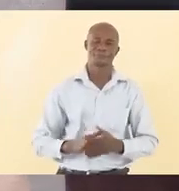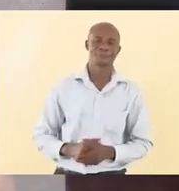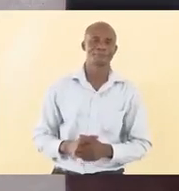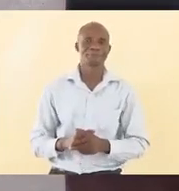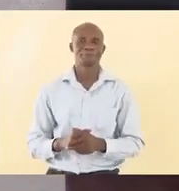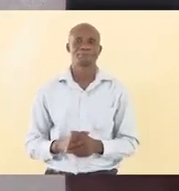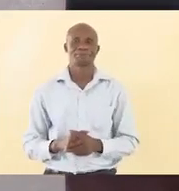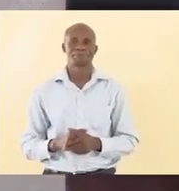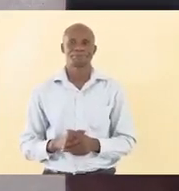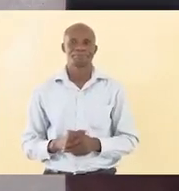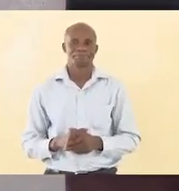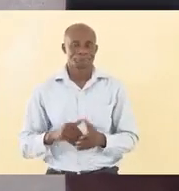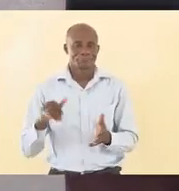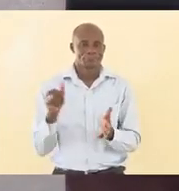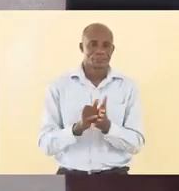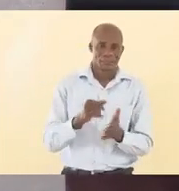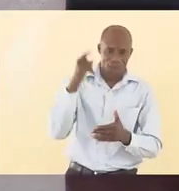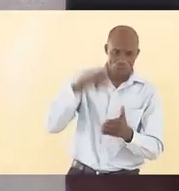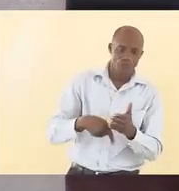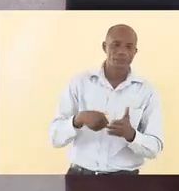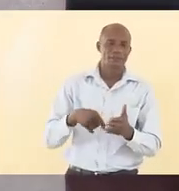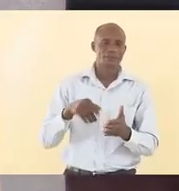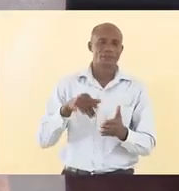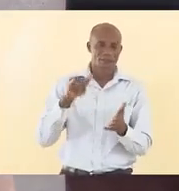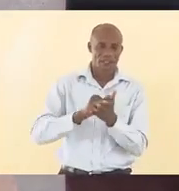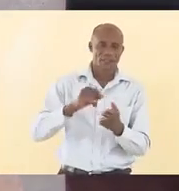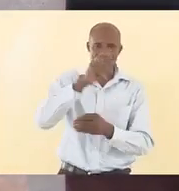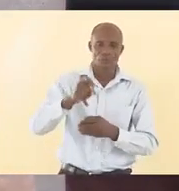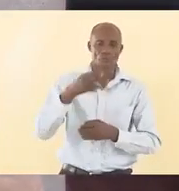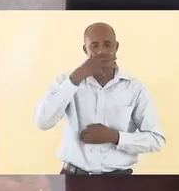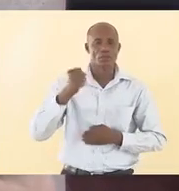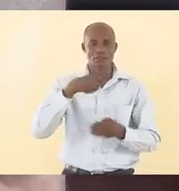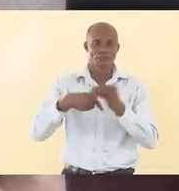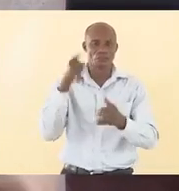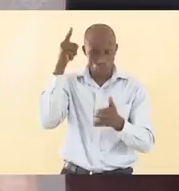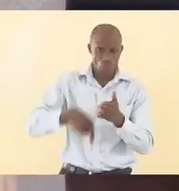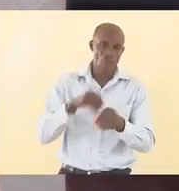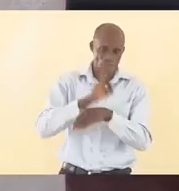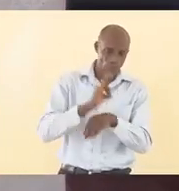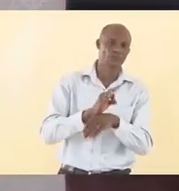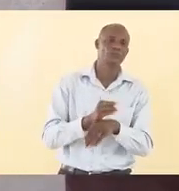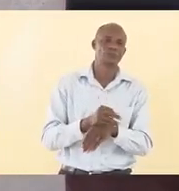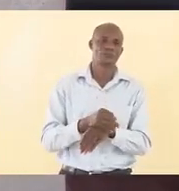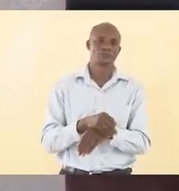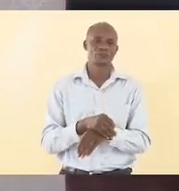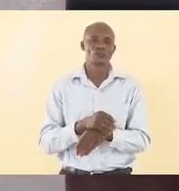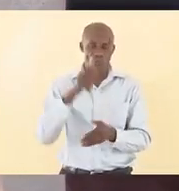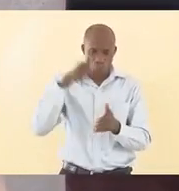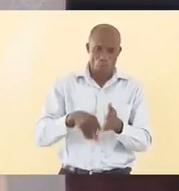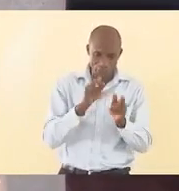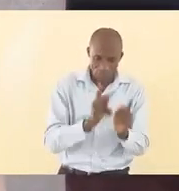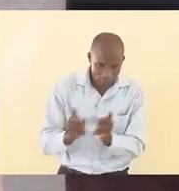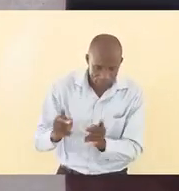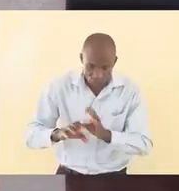That's the only way we can grow. And that's what that question was about. What role are you playing now?